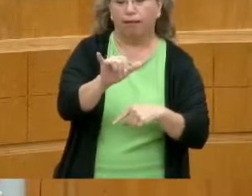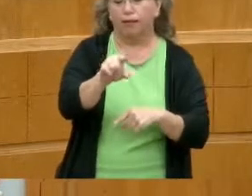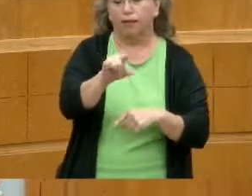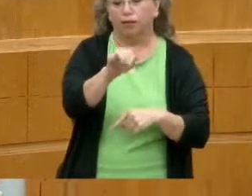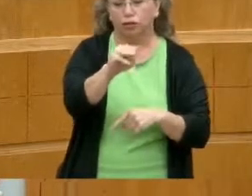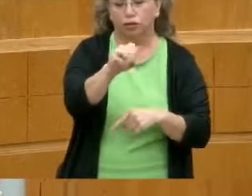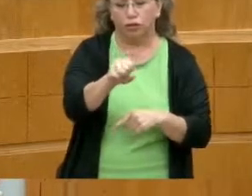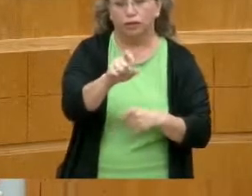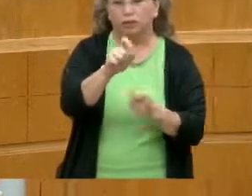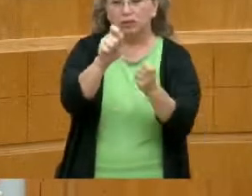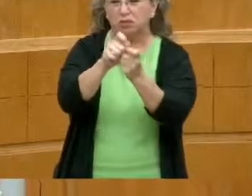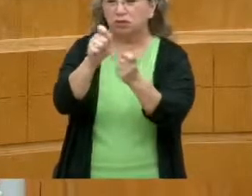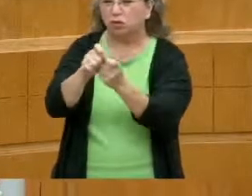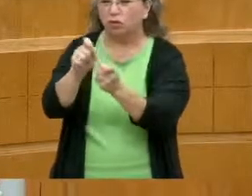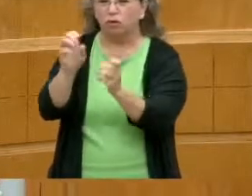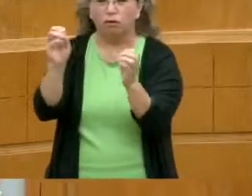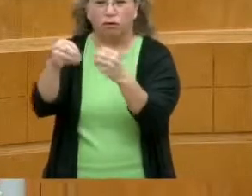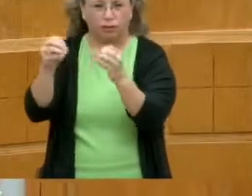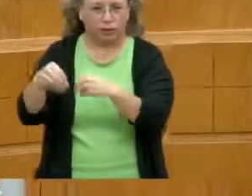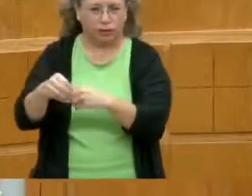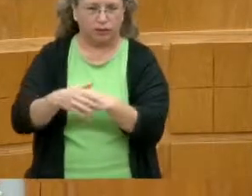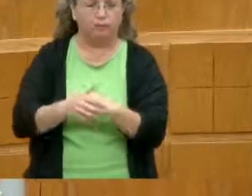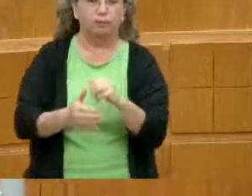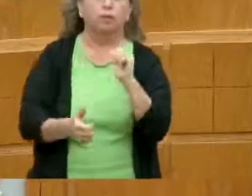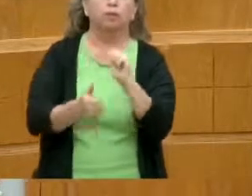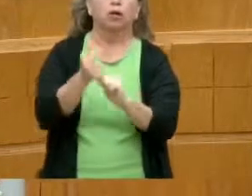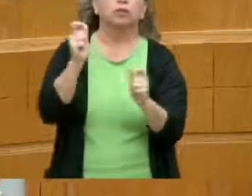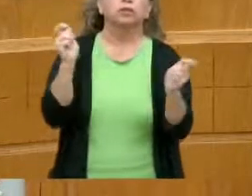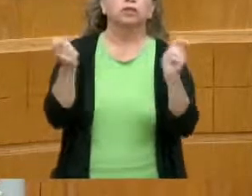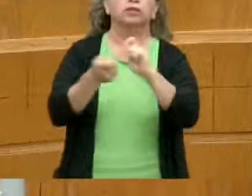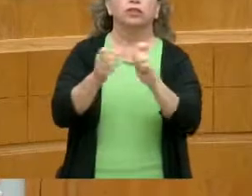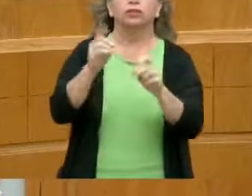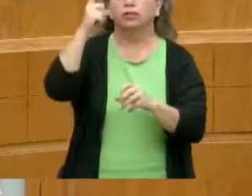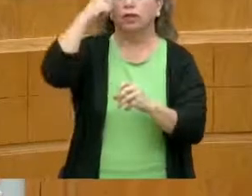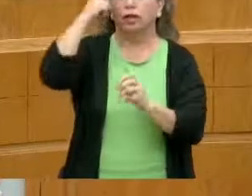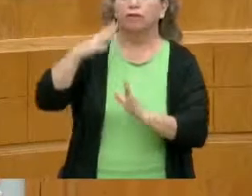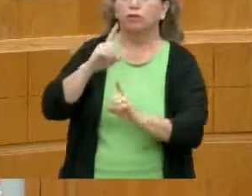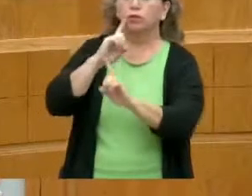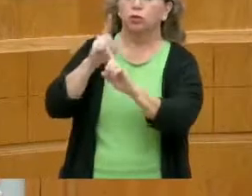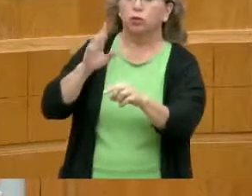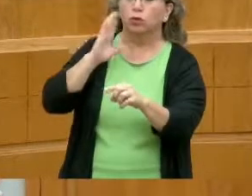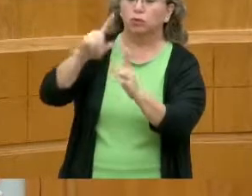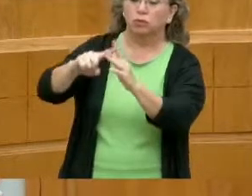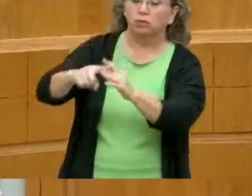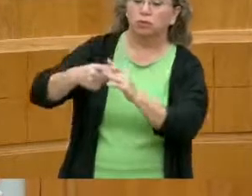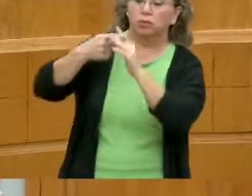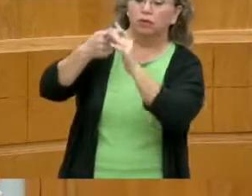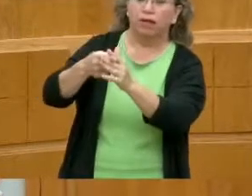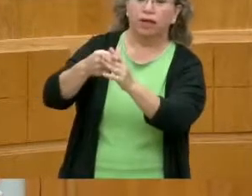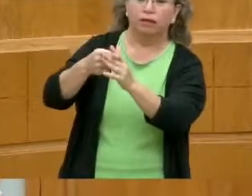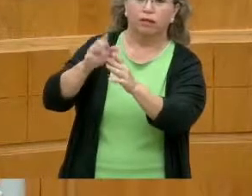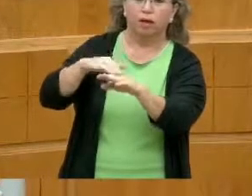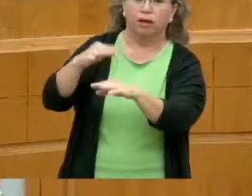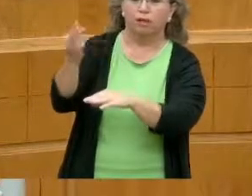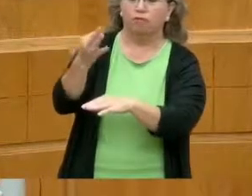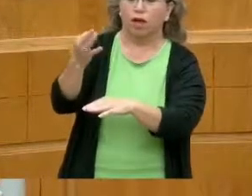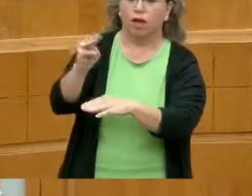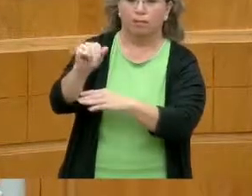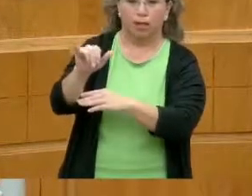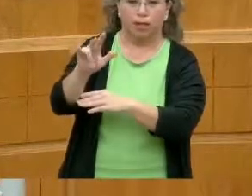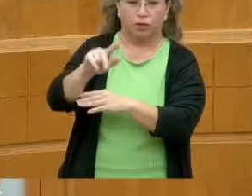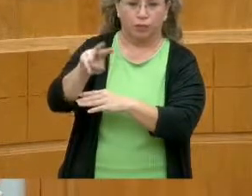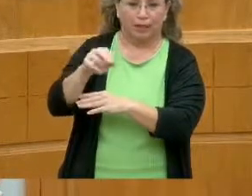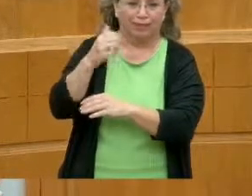offices. The majority of the changes in the governor's orders go into effect on Friday, May 22nd, so this